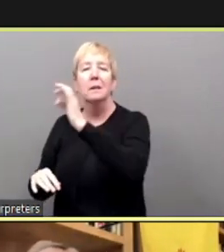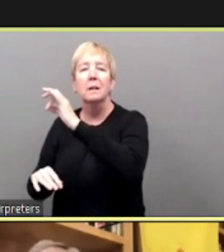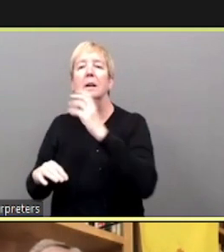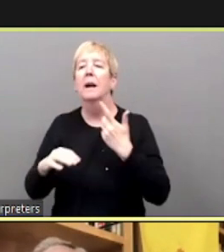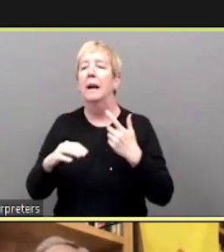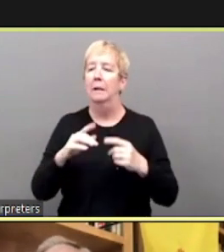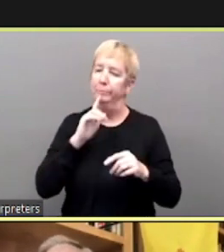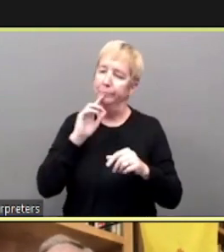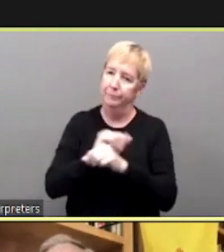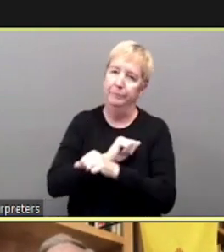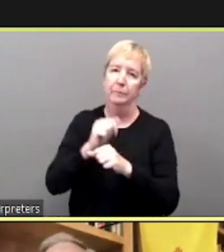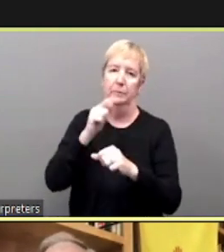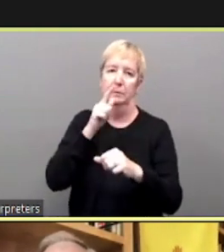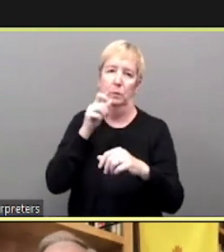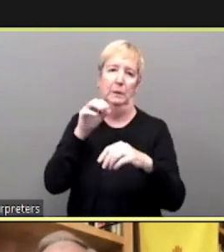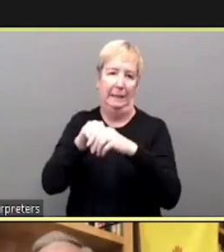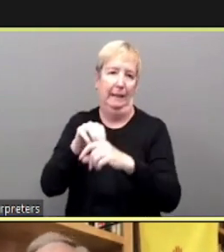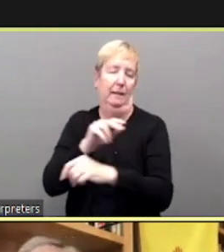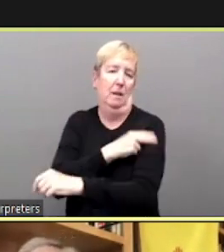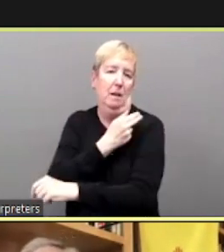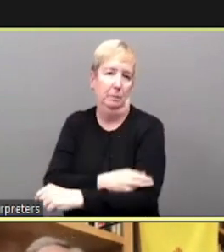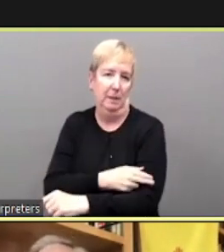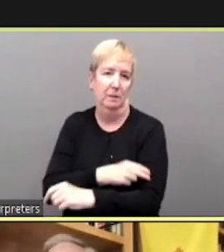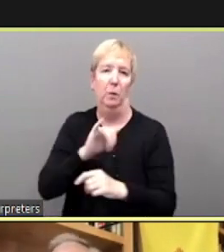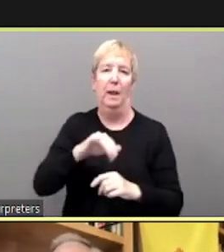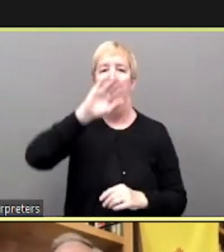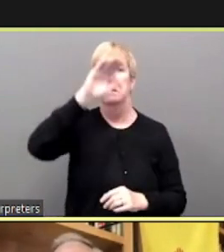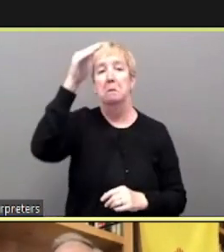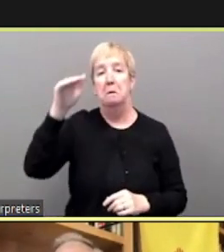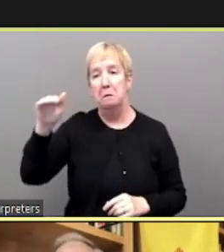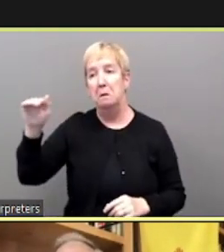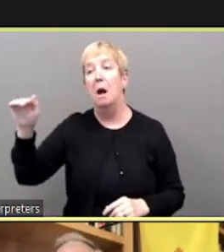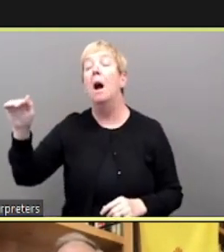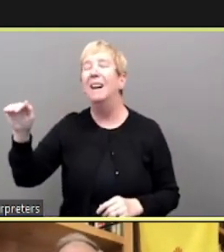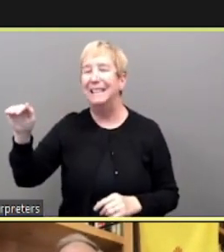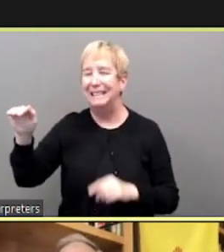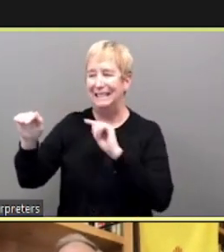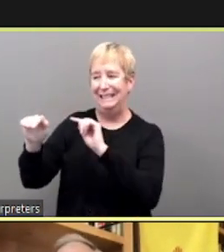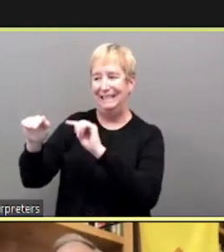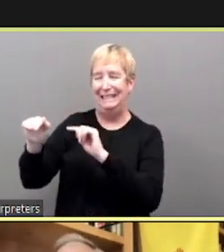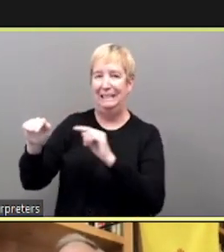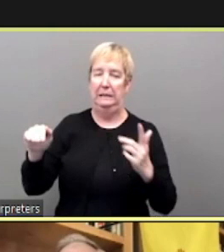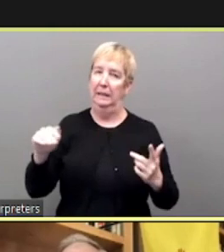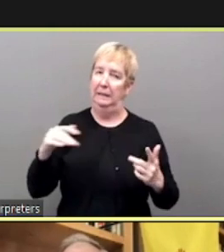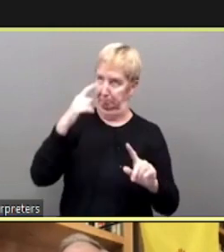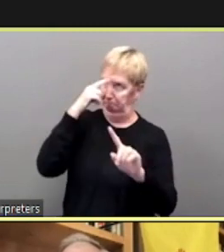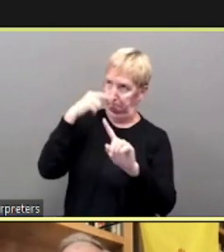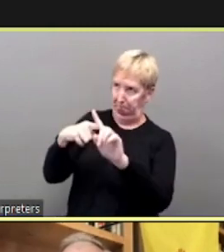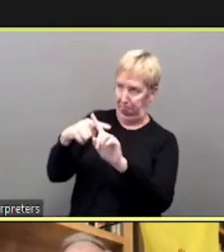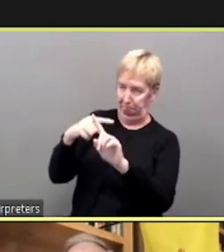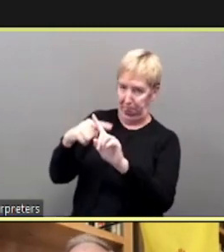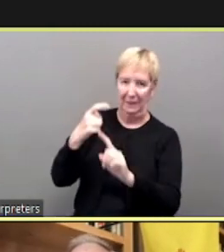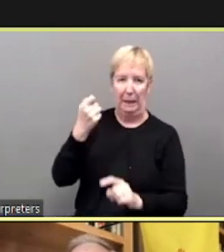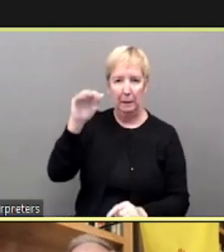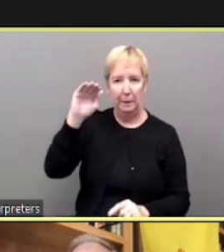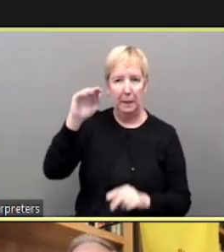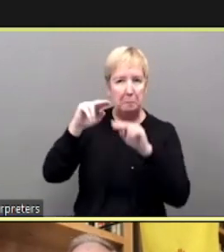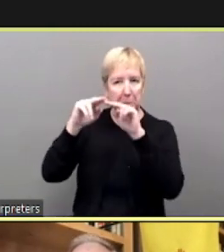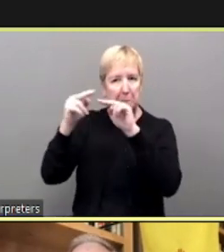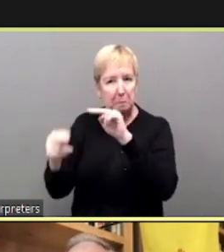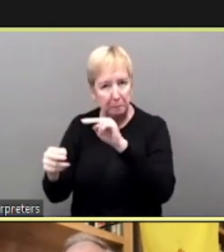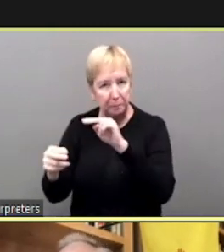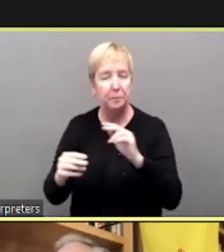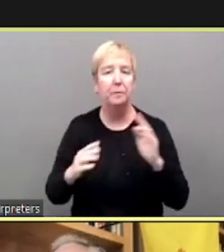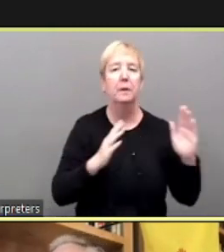leveling off. For if you're an optimist like me, maybe there's a slight downward trend. On the right, Presbyterian